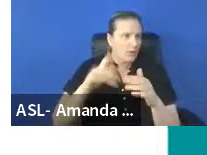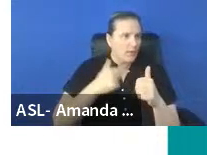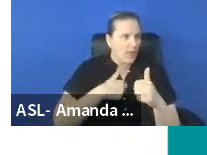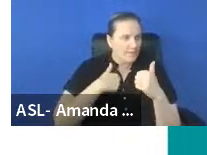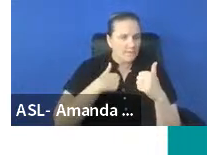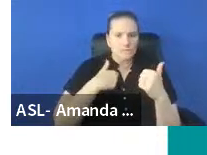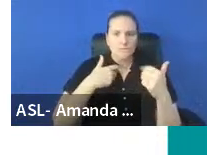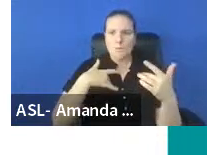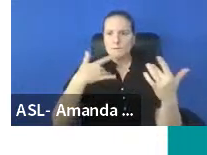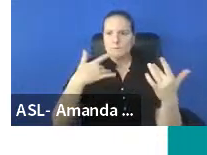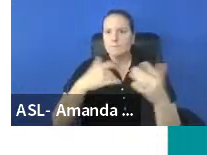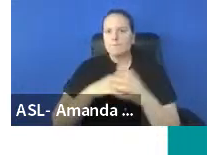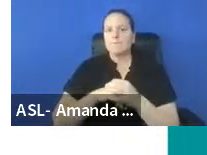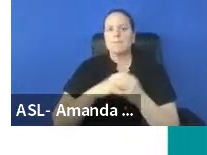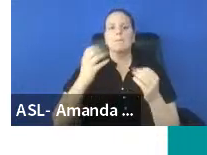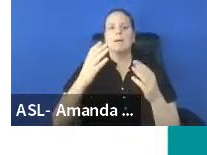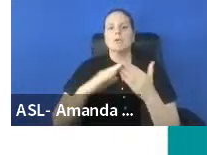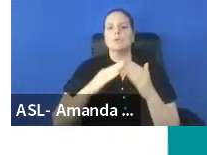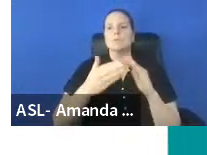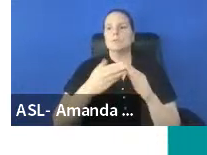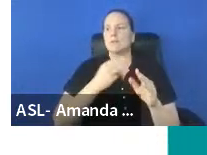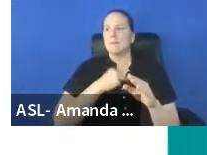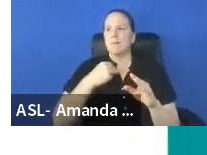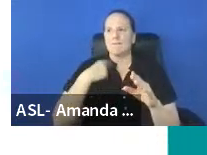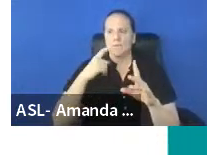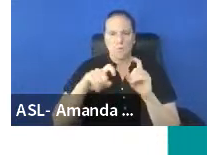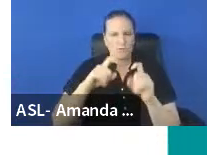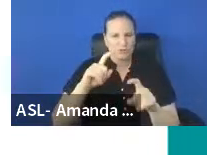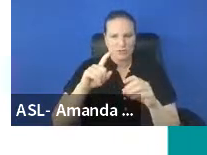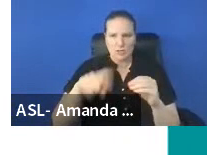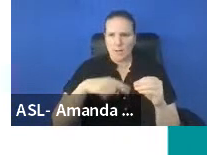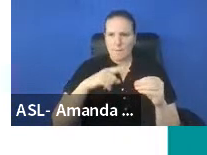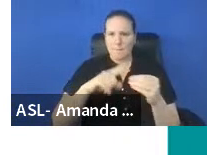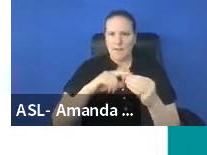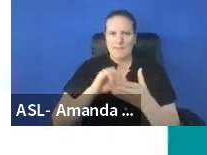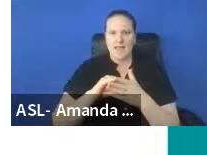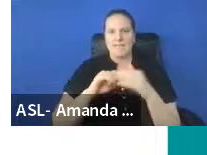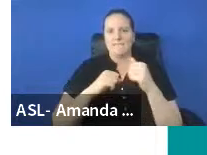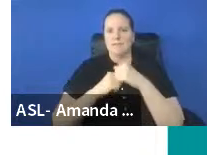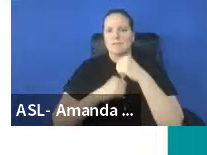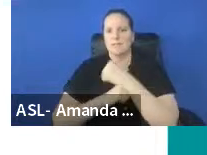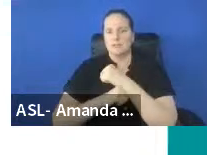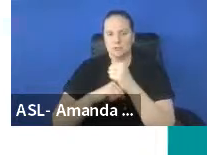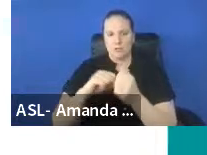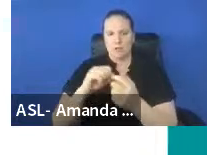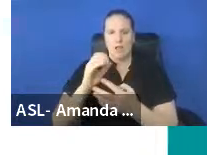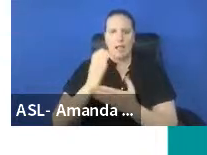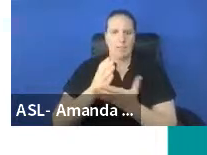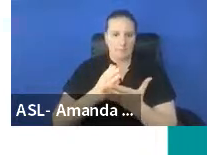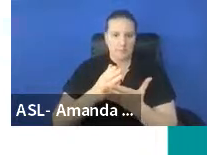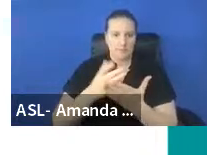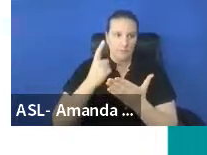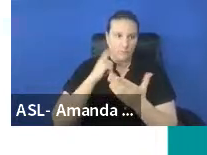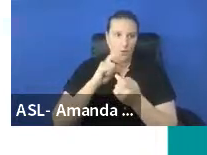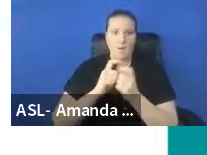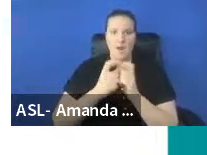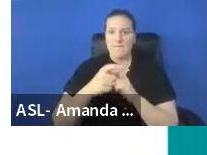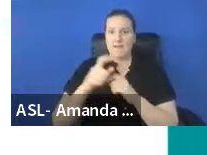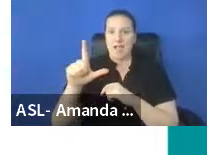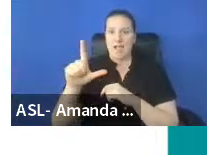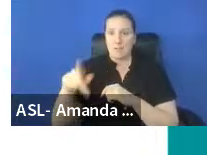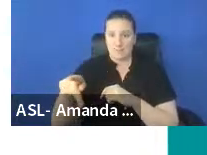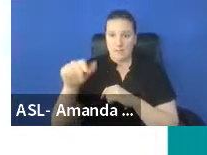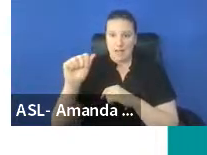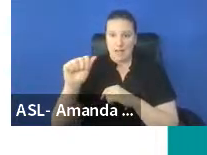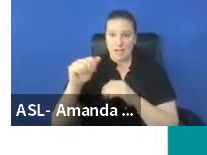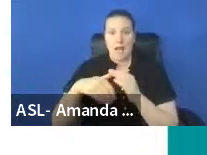And so many community members had questions about the foundational elements of the modified LPA and the